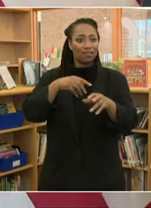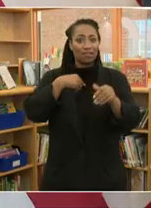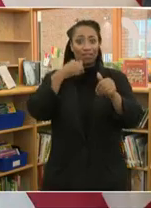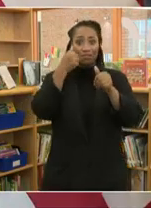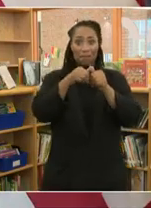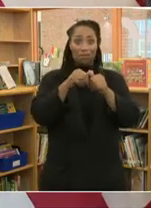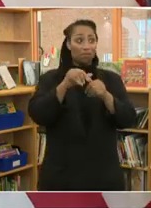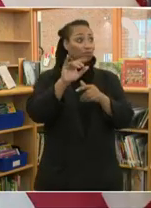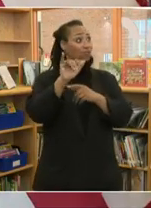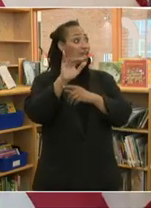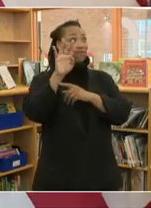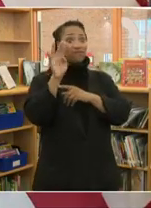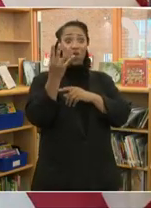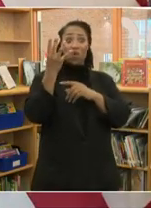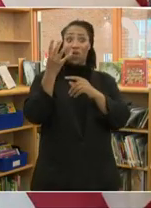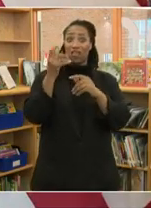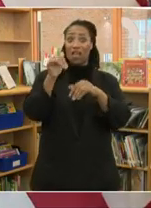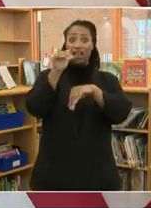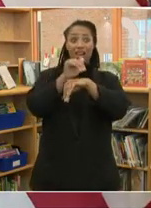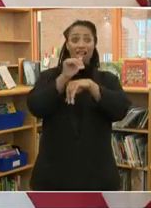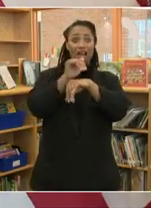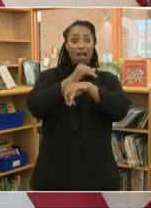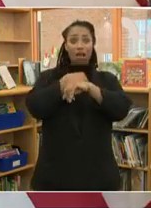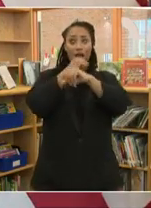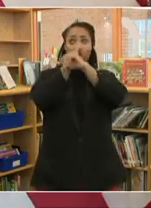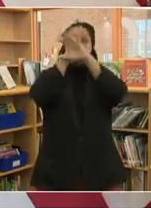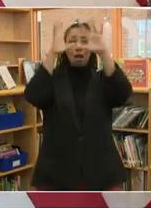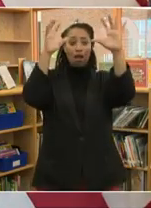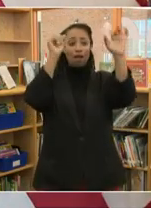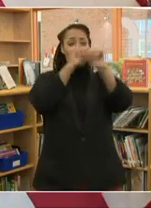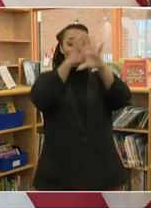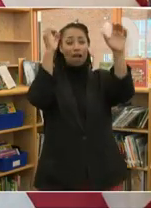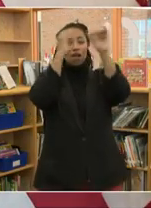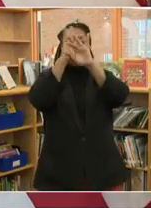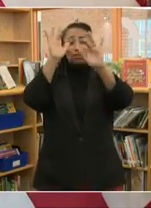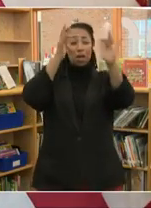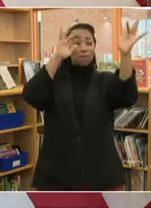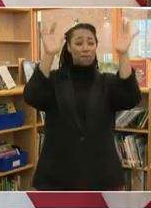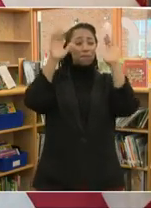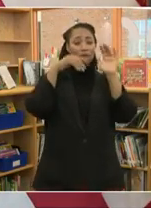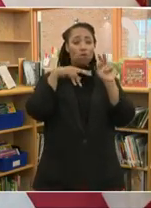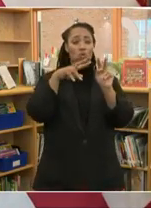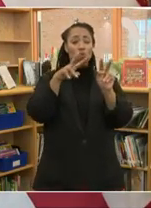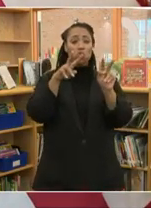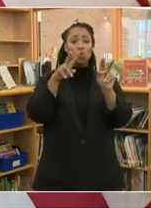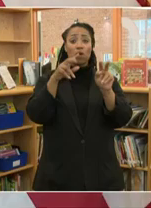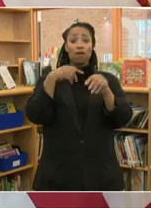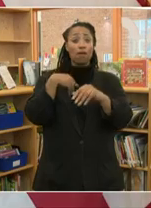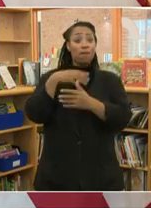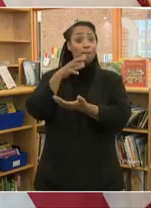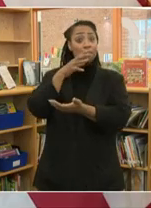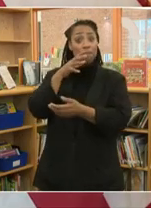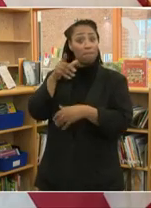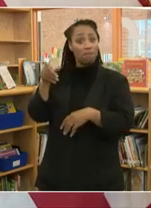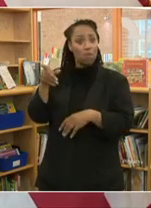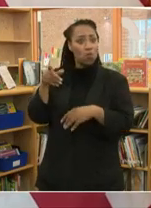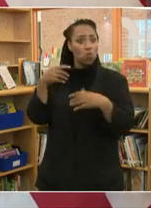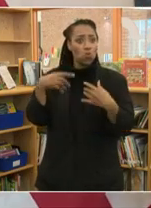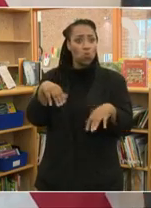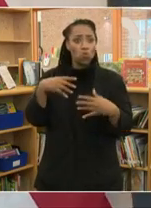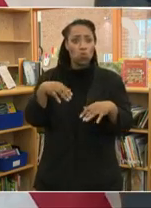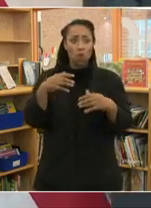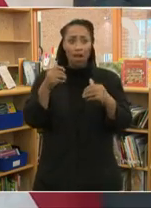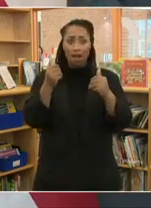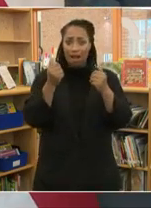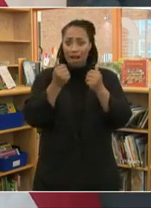night in Hayward, California, but those fireworks were never brighter. So for someone like my mom, who, again, left everything behind to focus on us and know